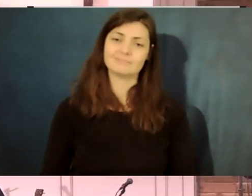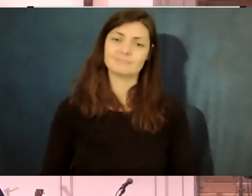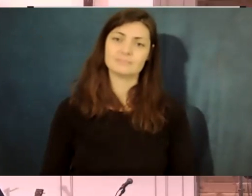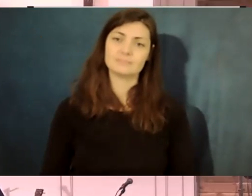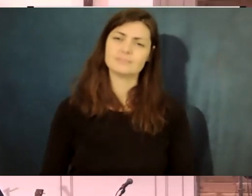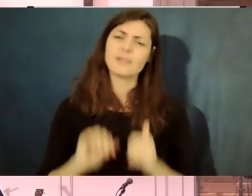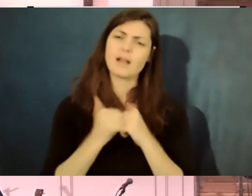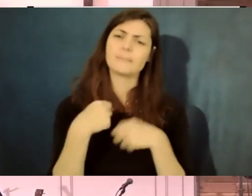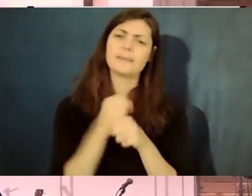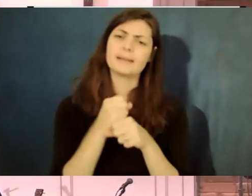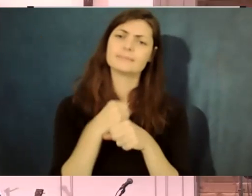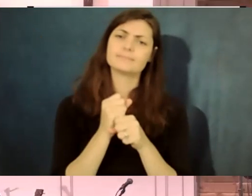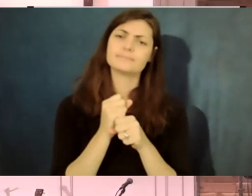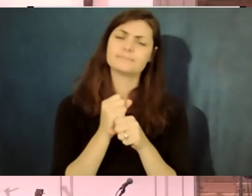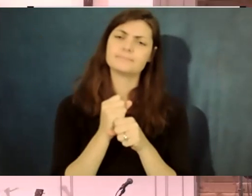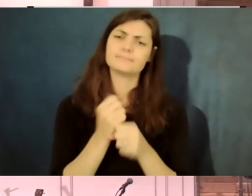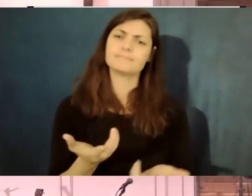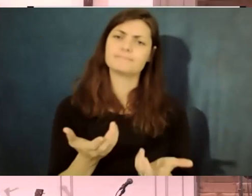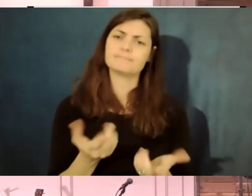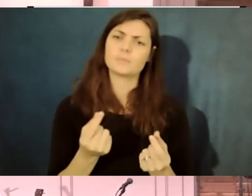How did they make the idol?